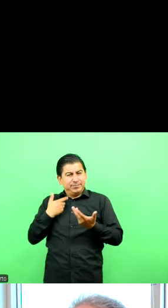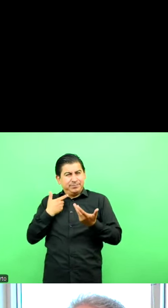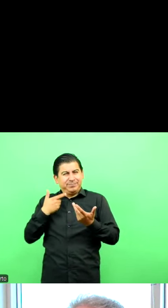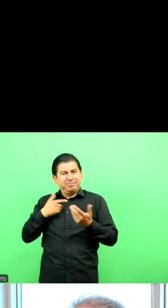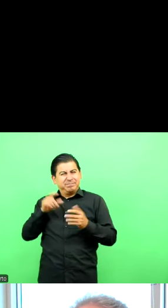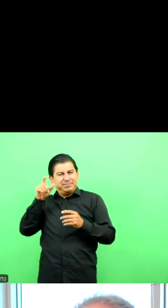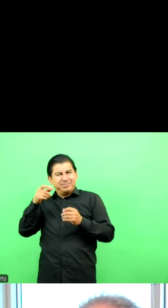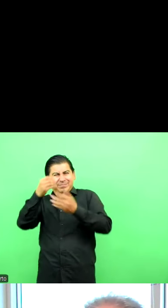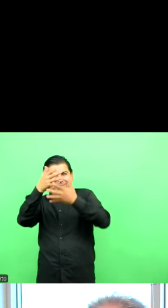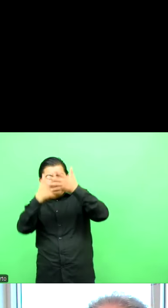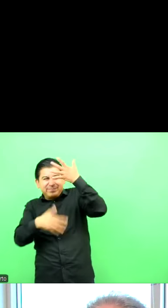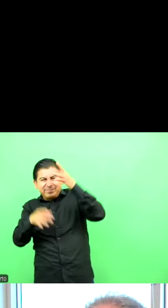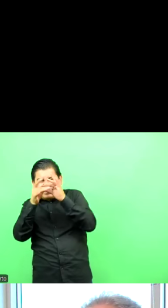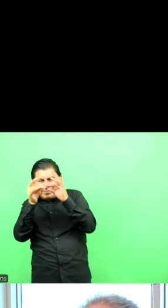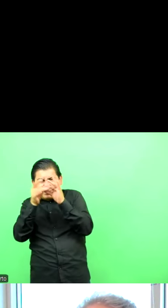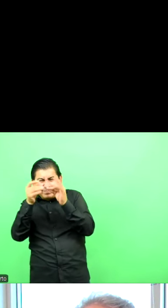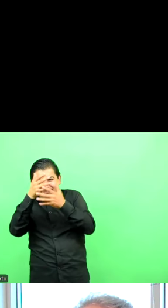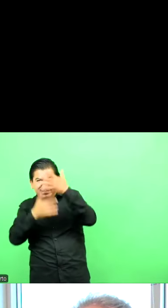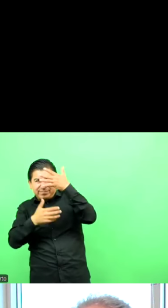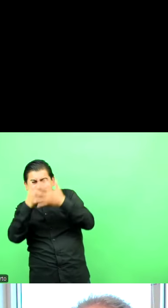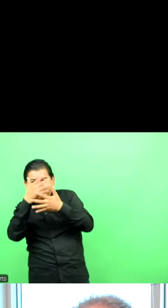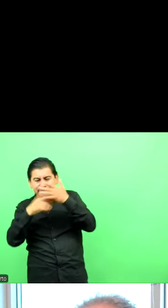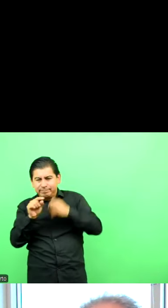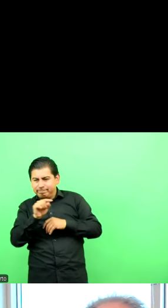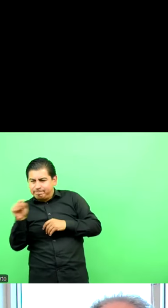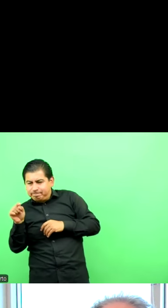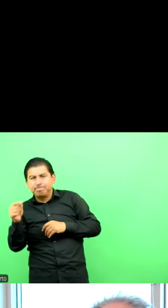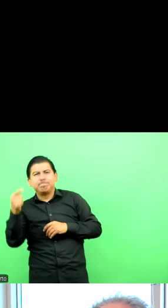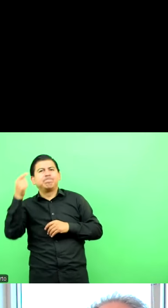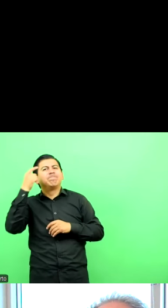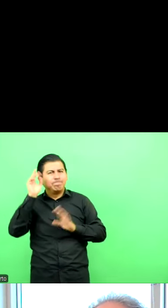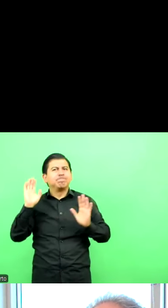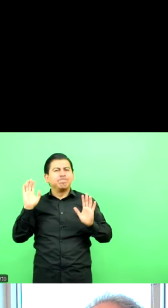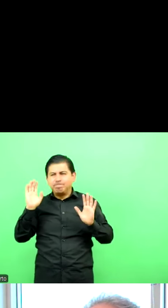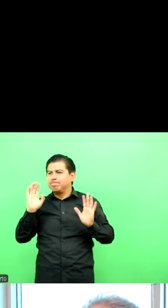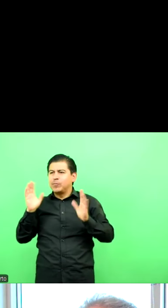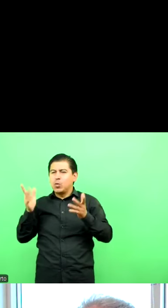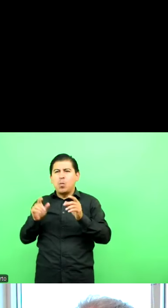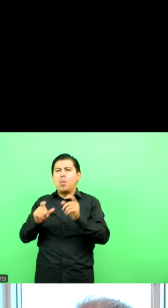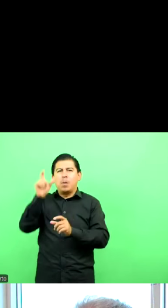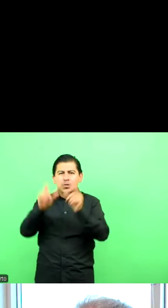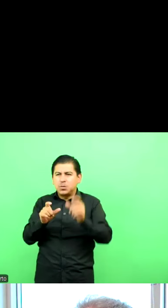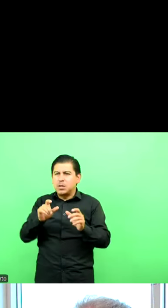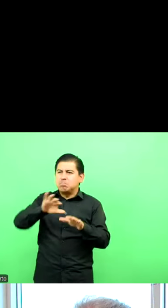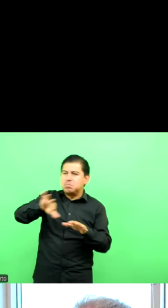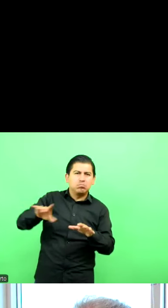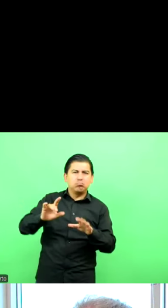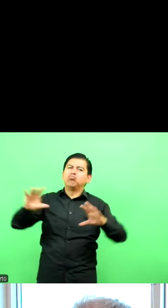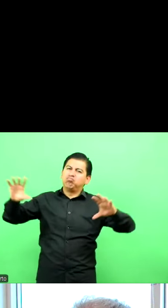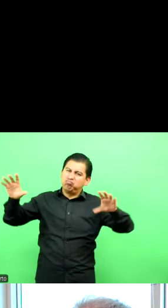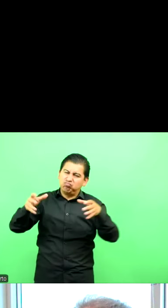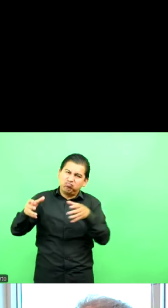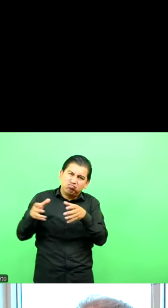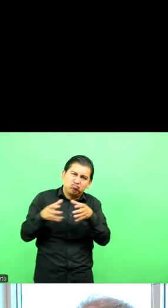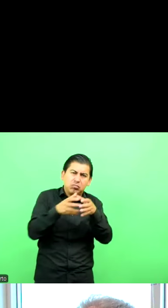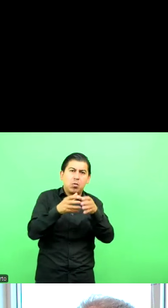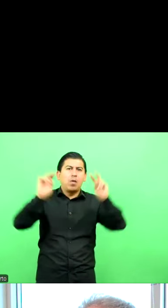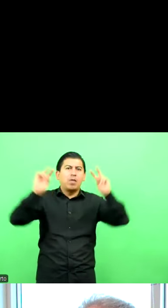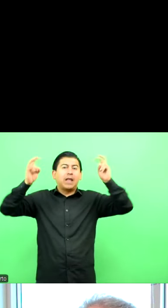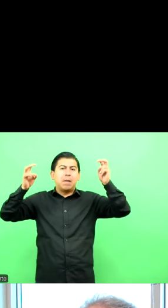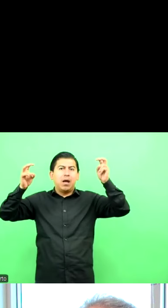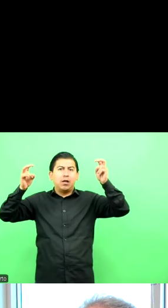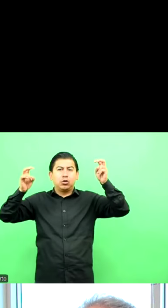only our city, our village, or we are talking about the global no one behind? In all, COVID-19 showed us that